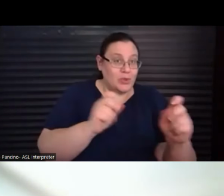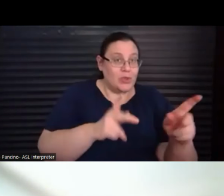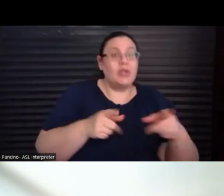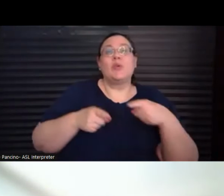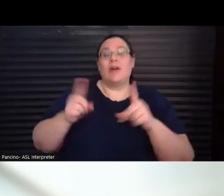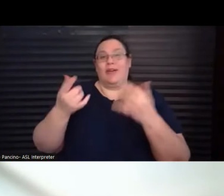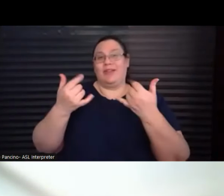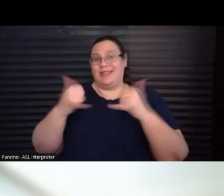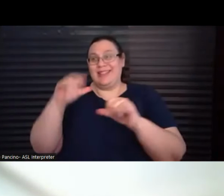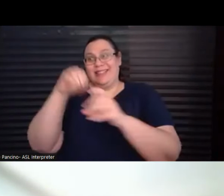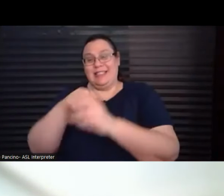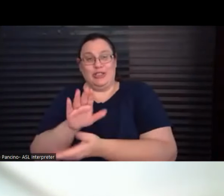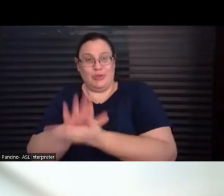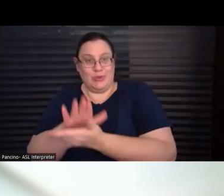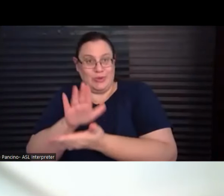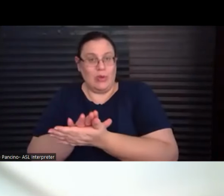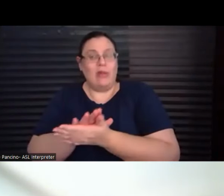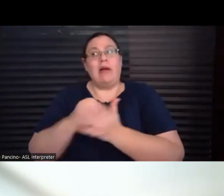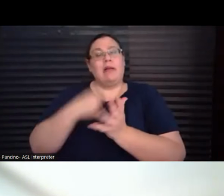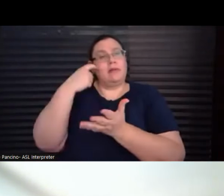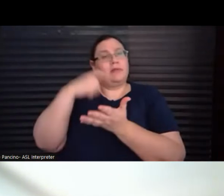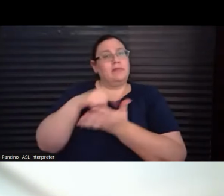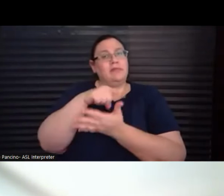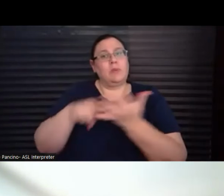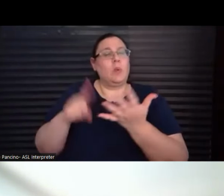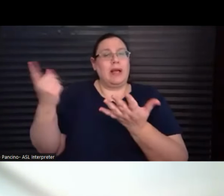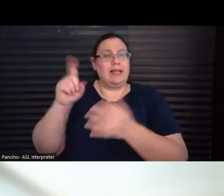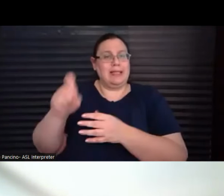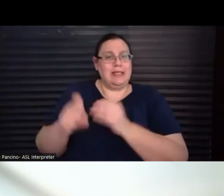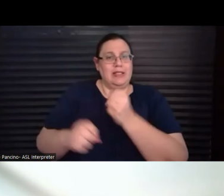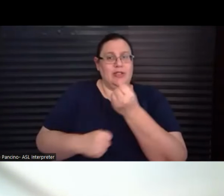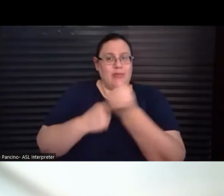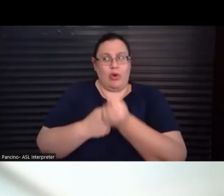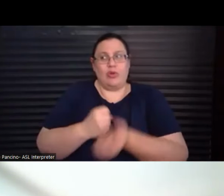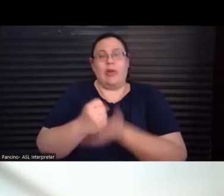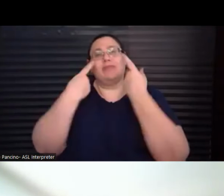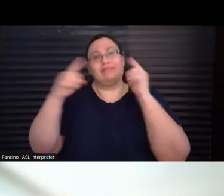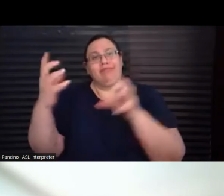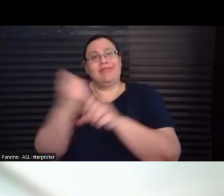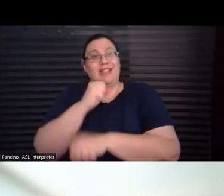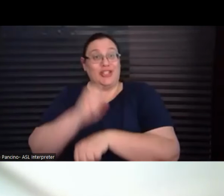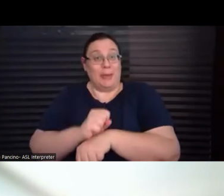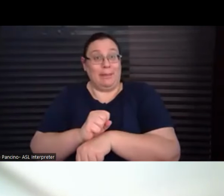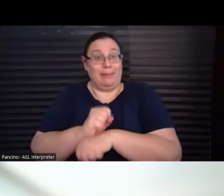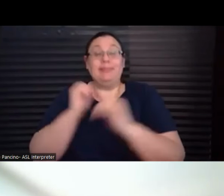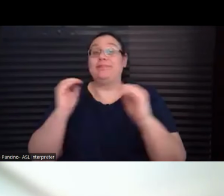to identify needed supports to help them with getting a job. Next slide.